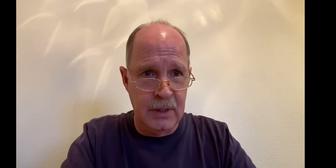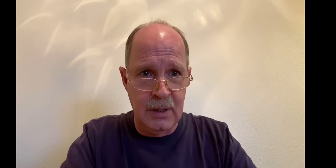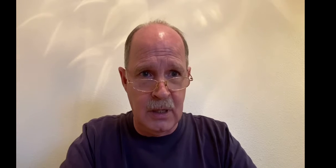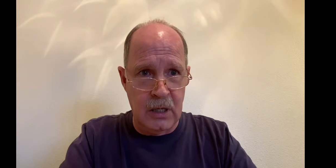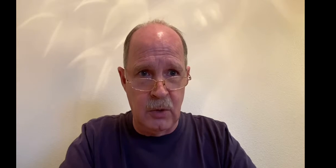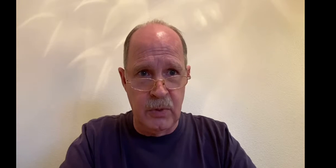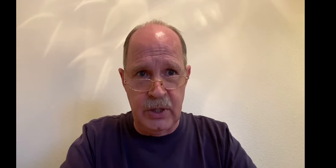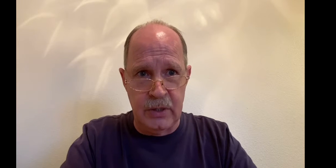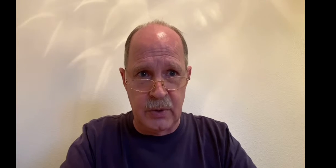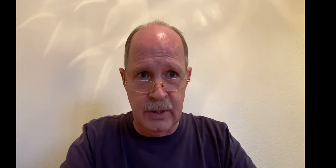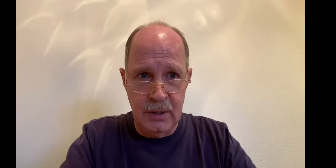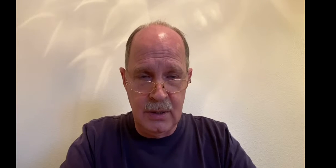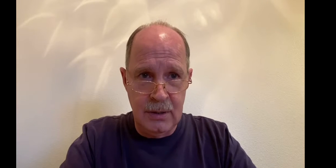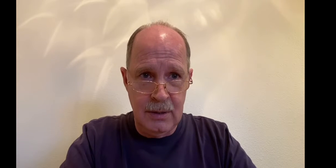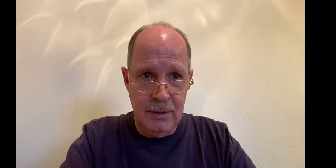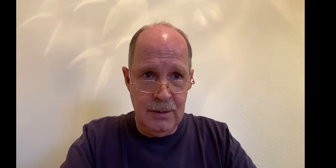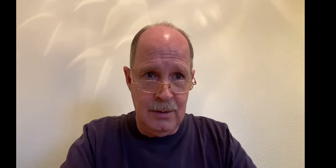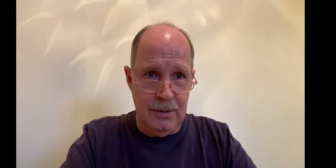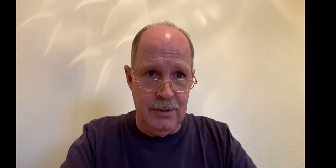left all over the country.